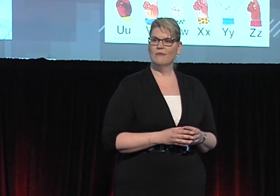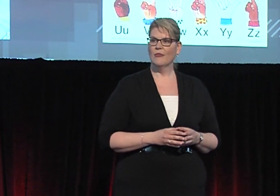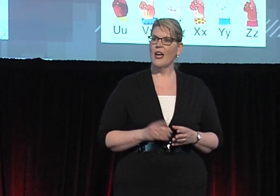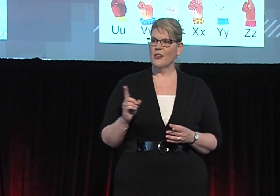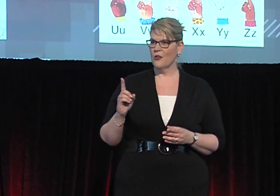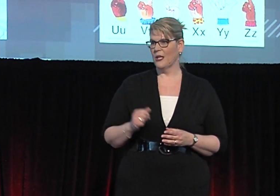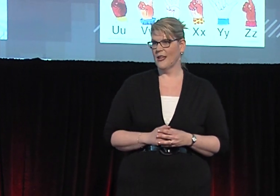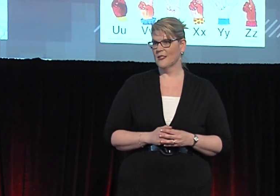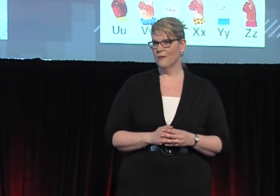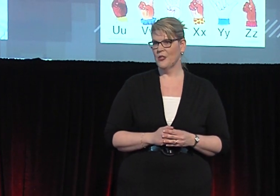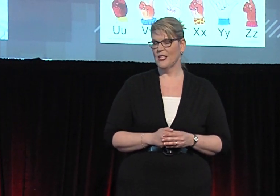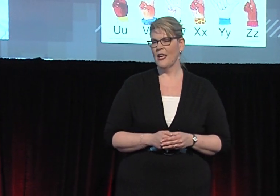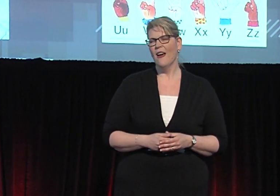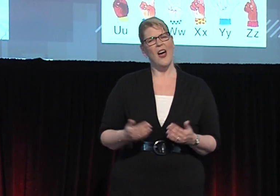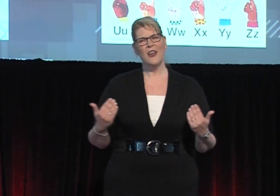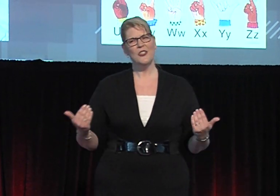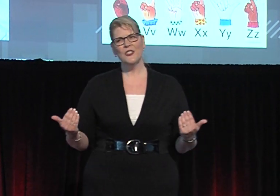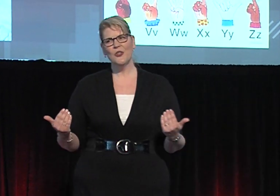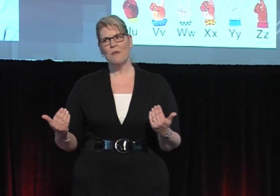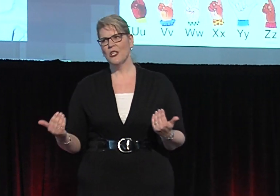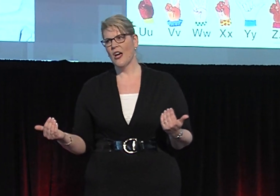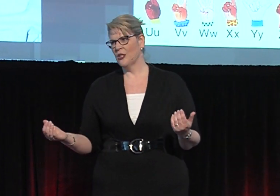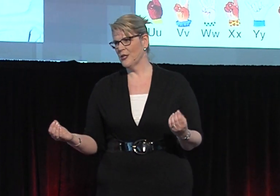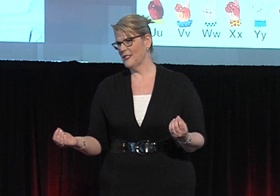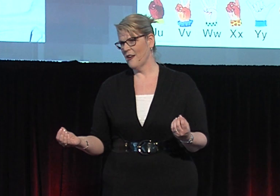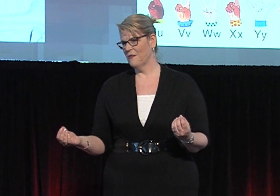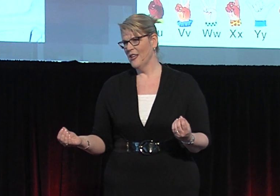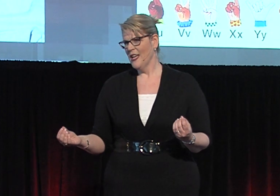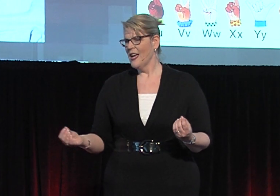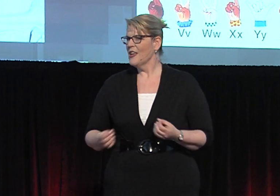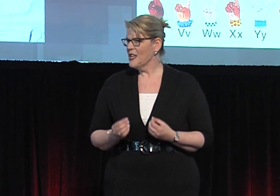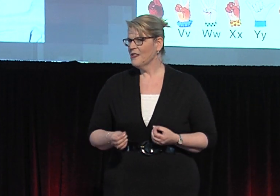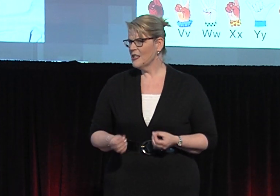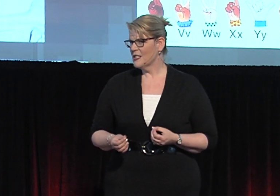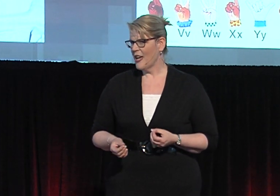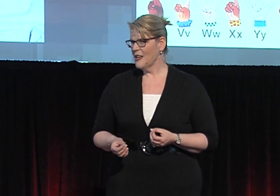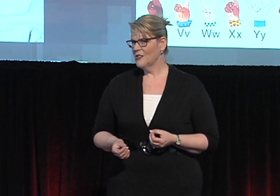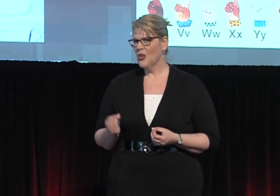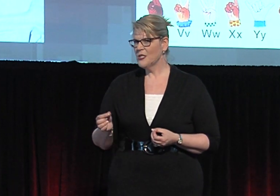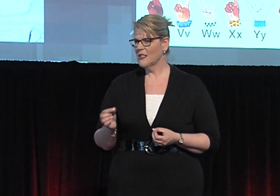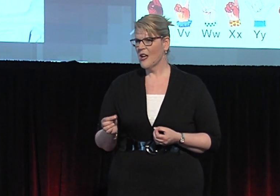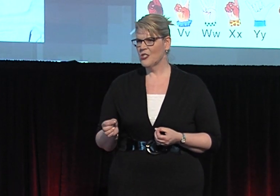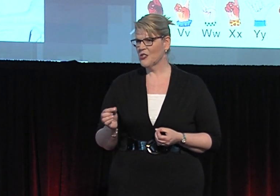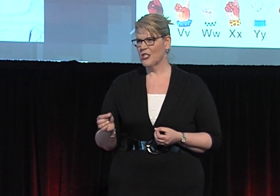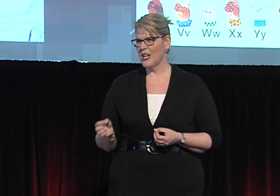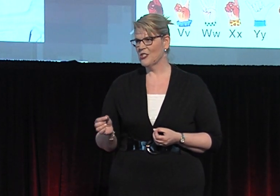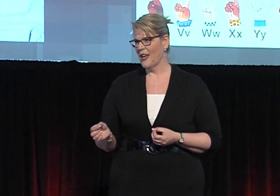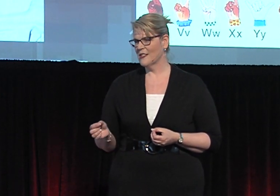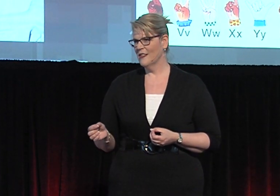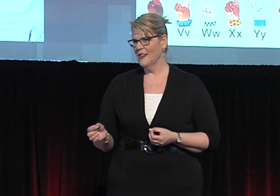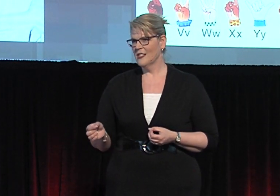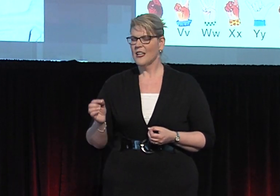but I had other plans. You see, I understood that my child was deaf, and at the end of the day, no technology is going to